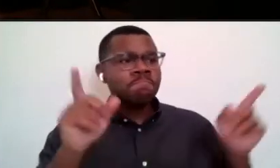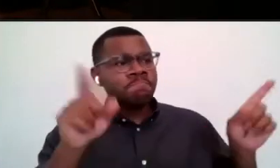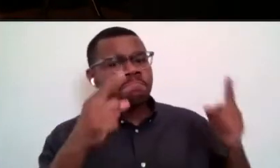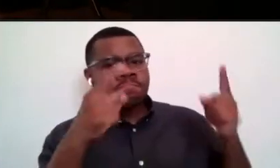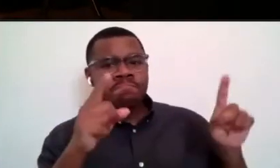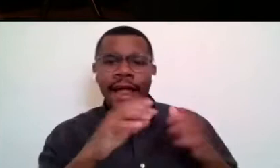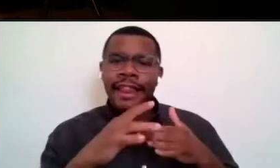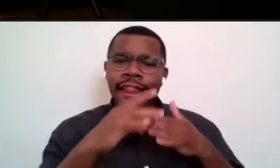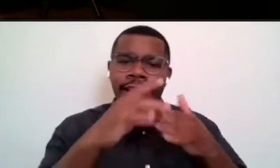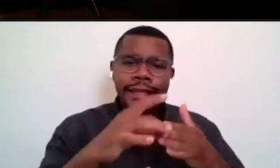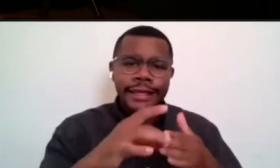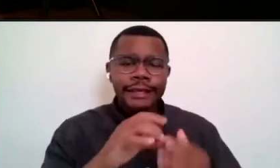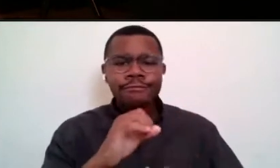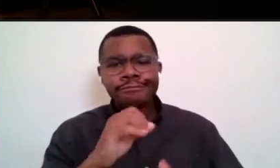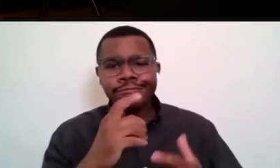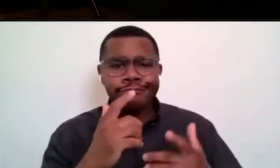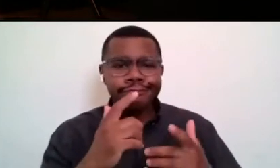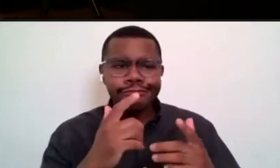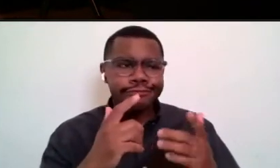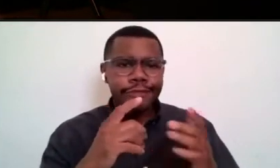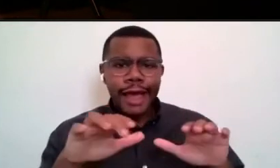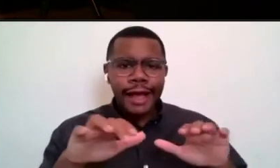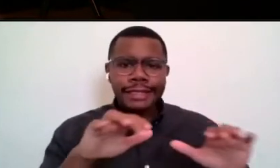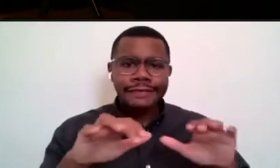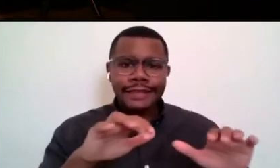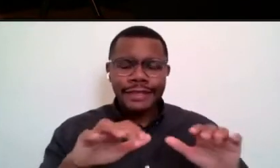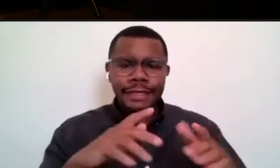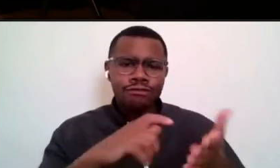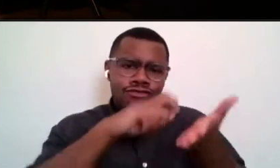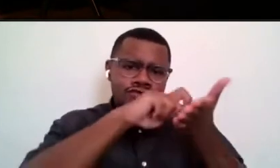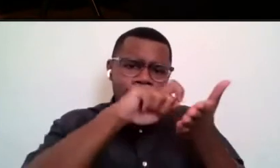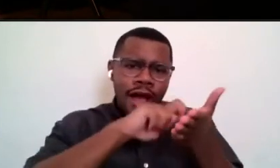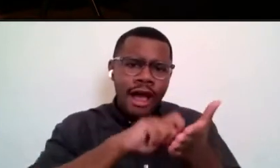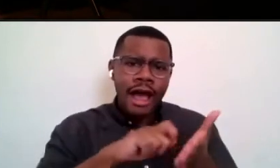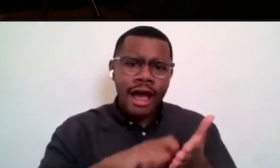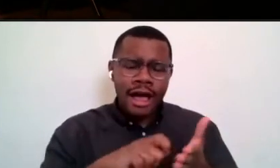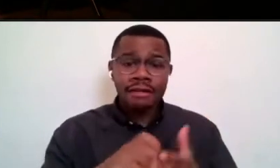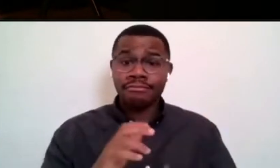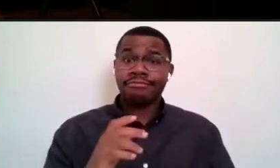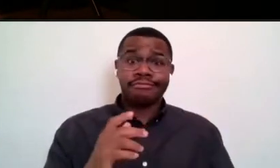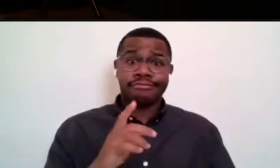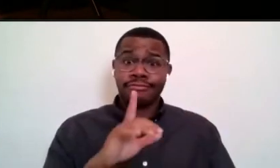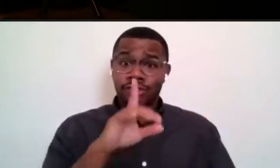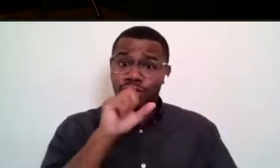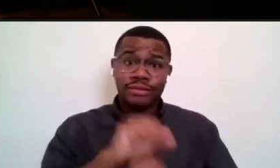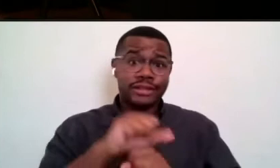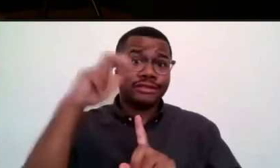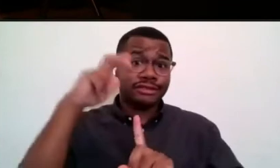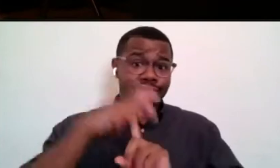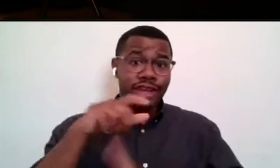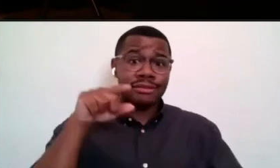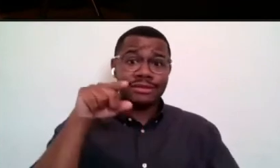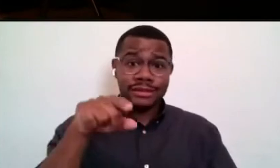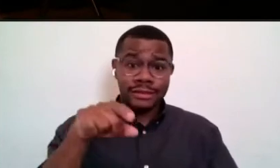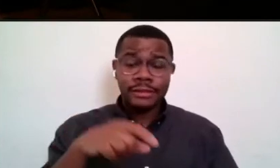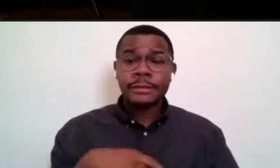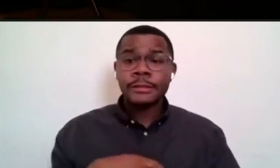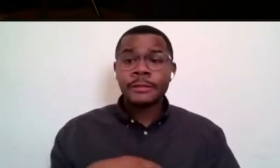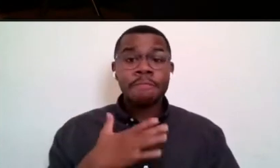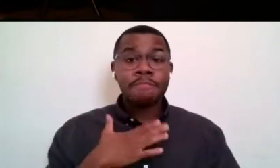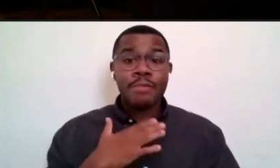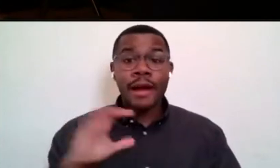has ever had them put pen to paper. And then in my own company, there is like Faye, Angie,